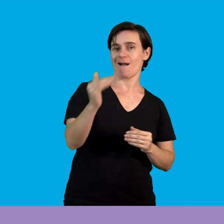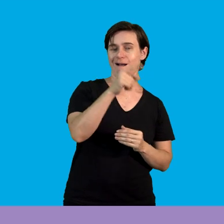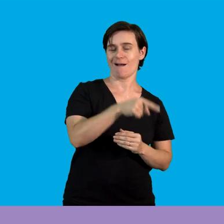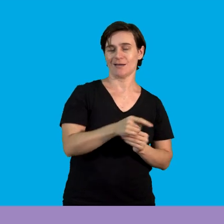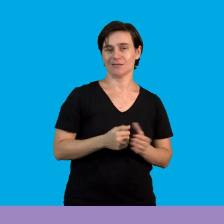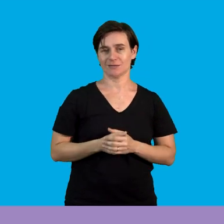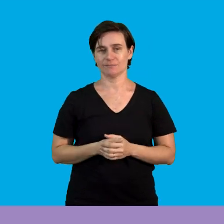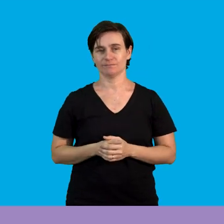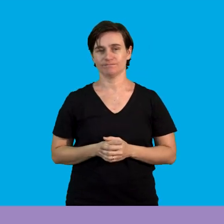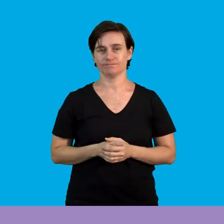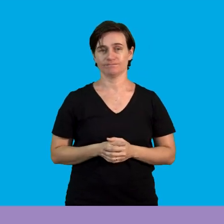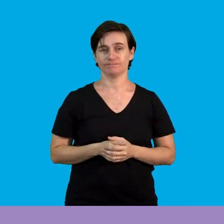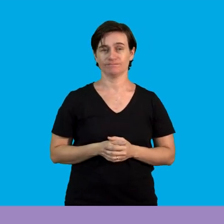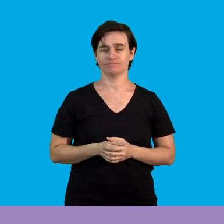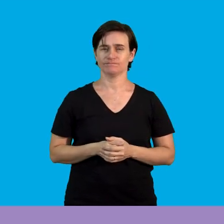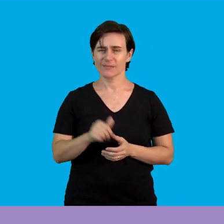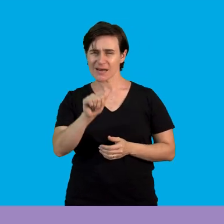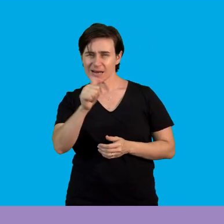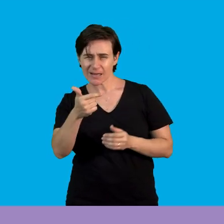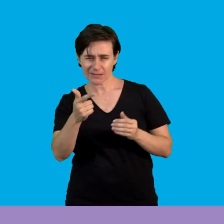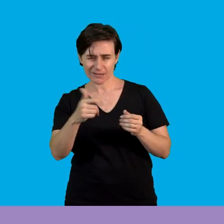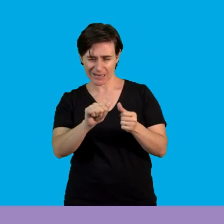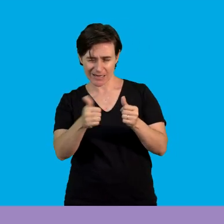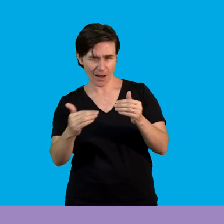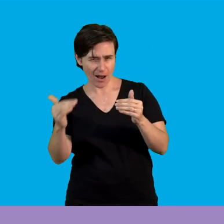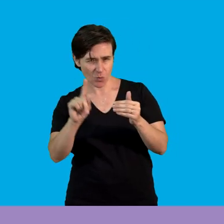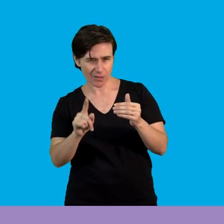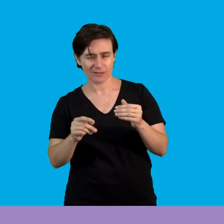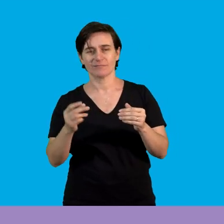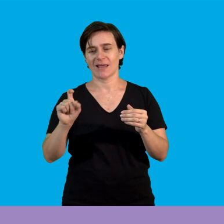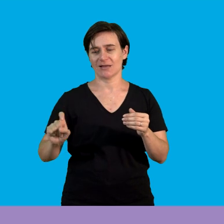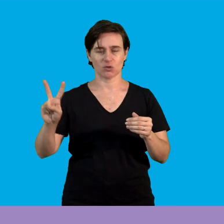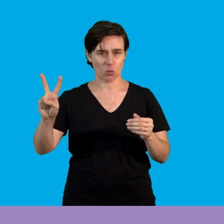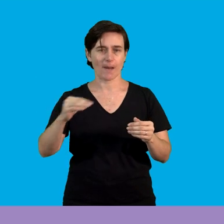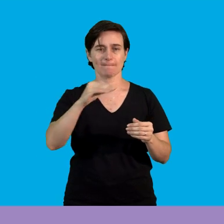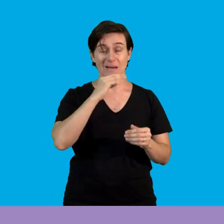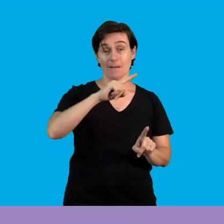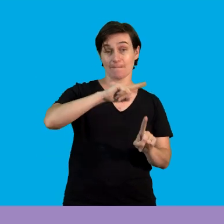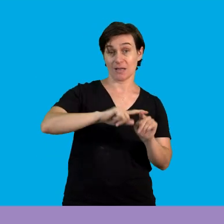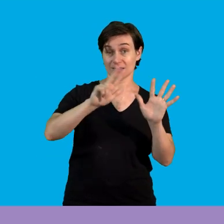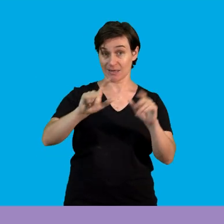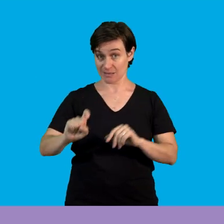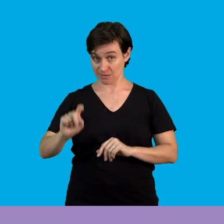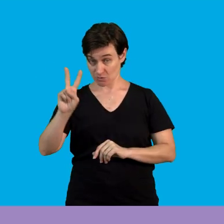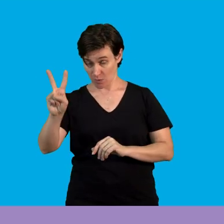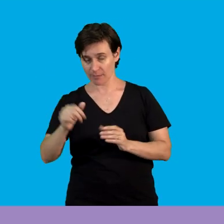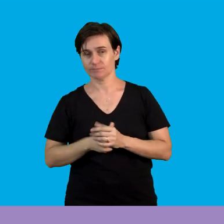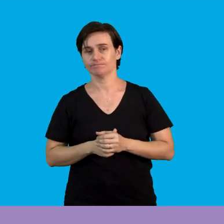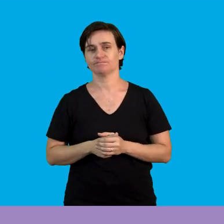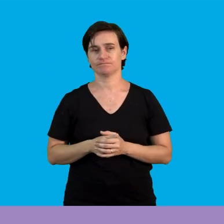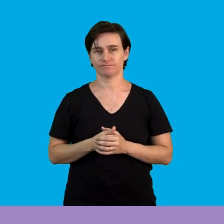a cube, so it would be 2x cubed. And then the next one is a square, so it would be